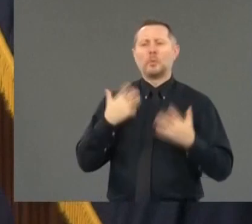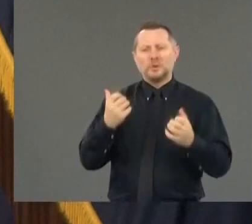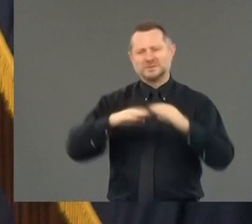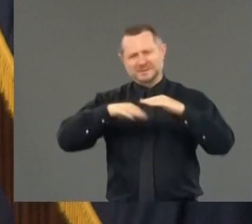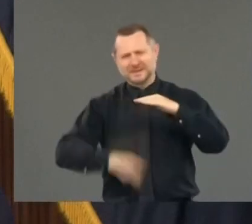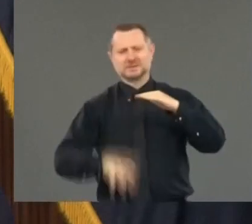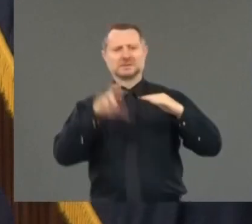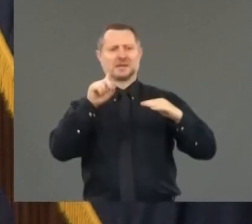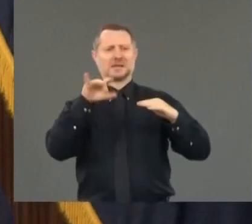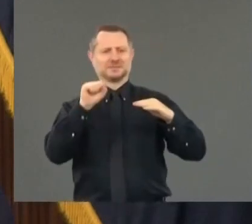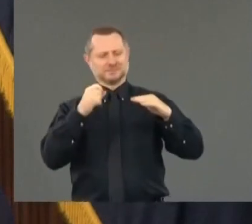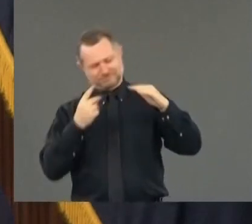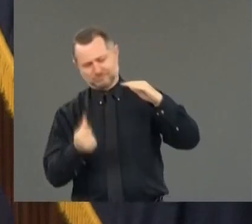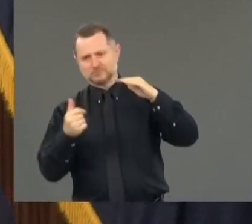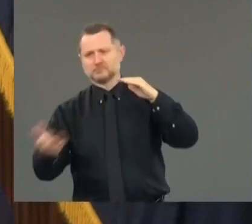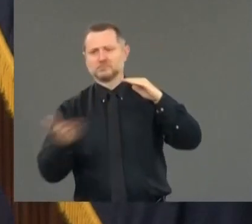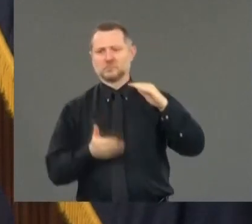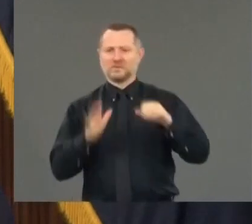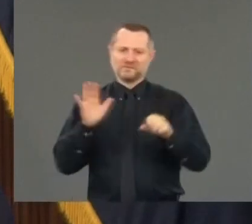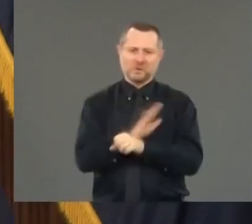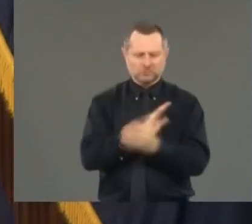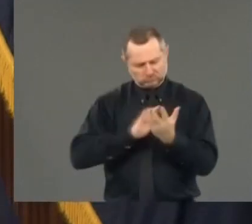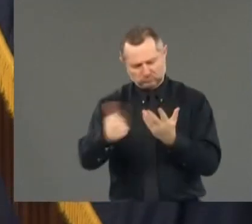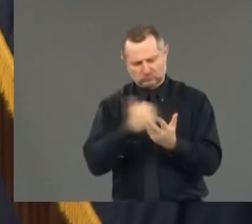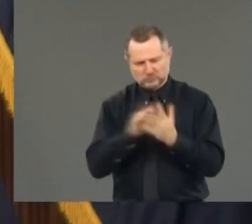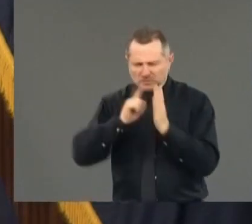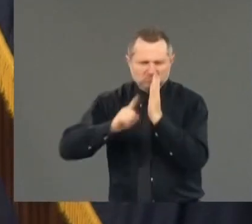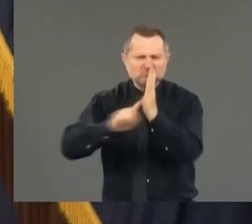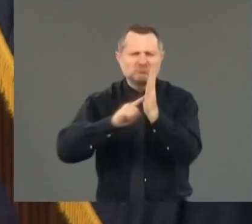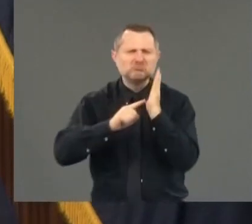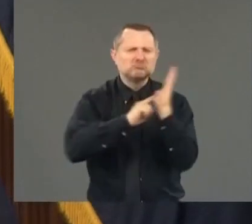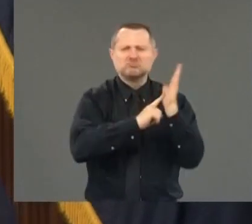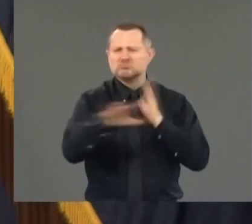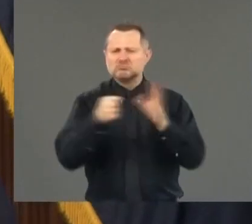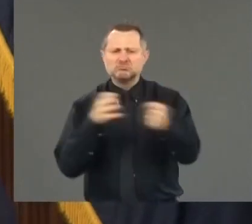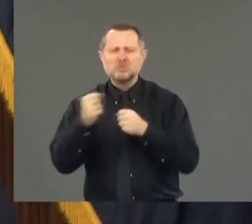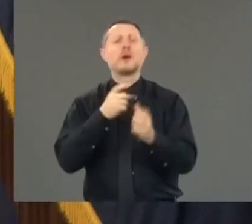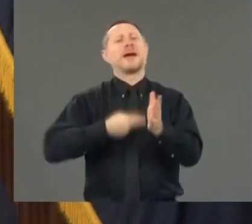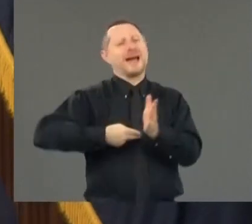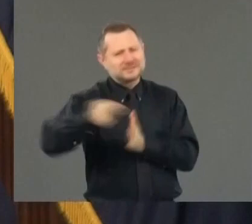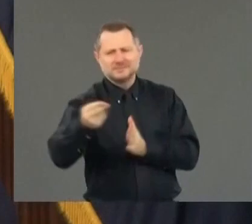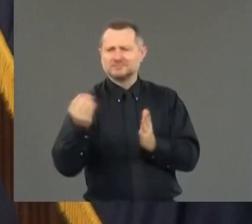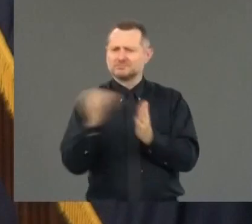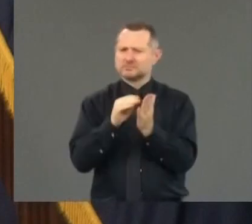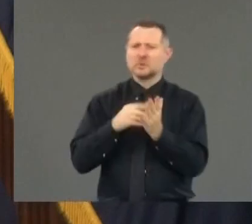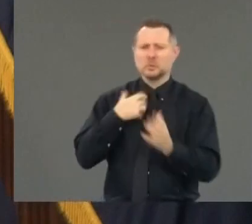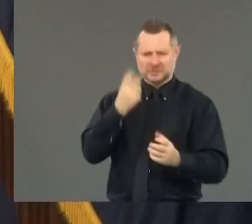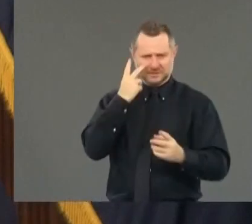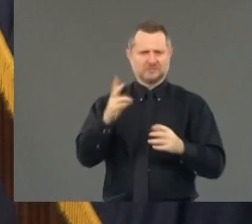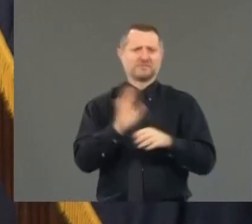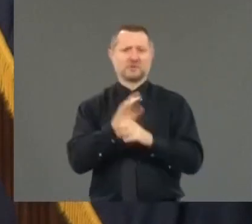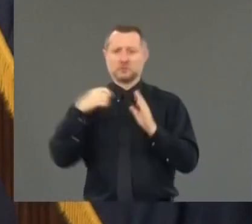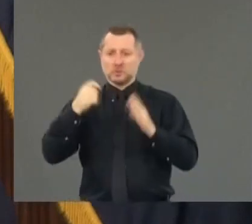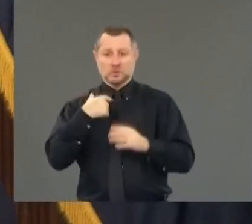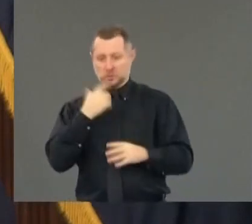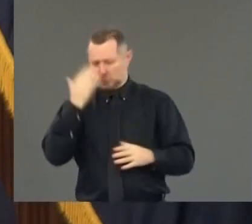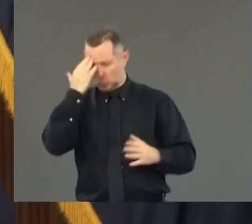Don't pull any punches. Tell the truth. Everybody saw the video. Everybody wants an